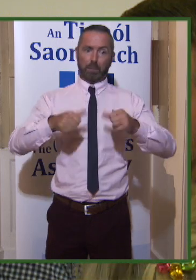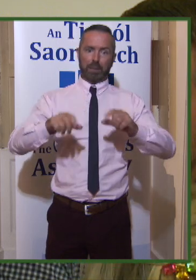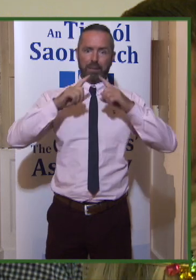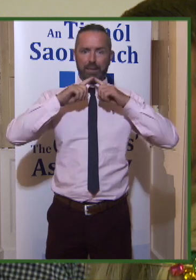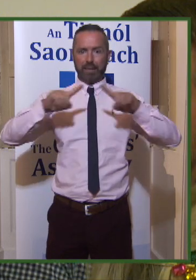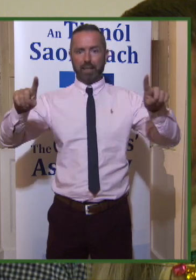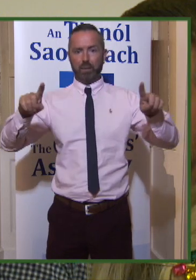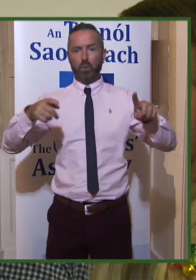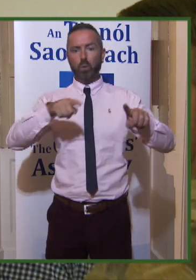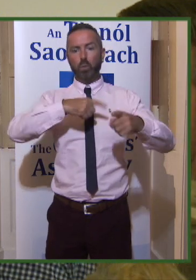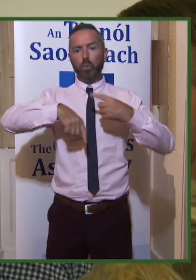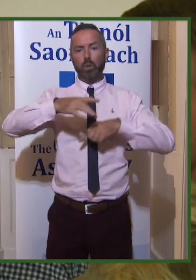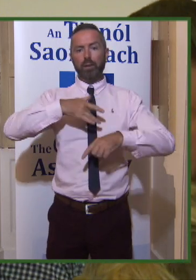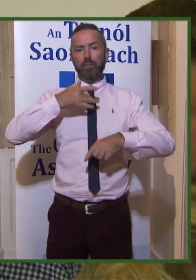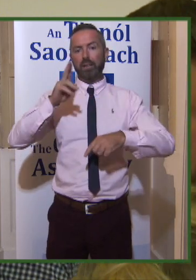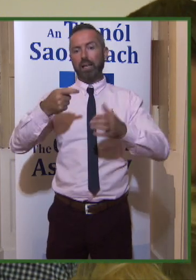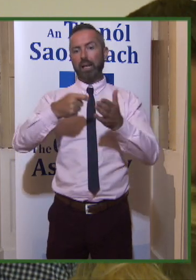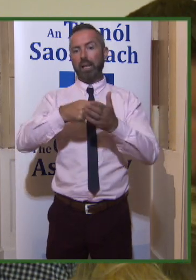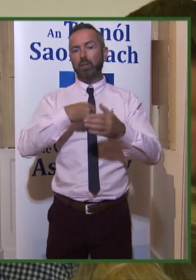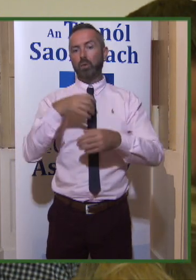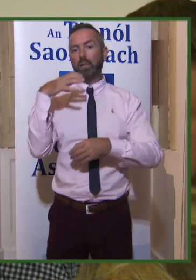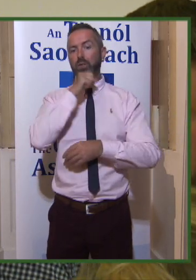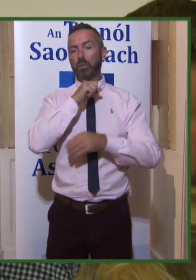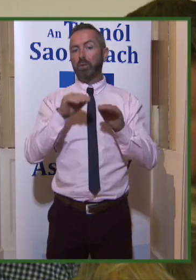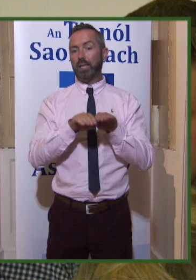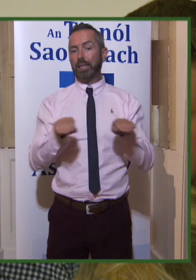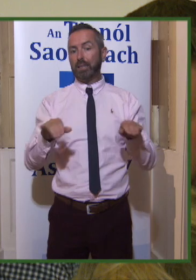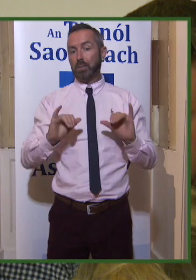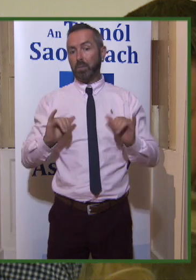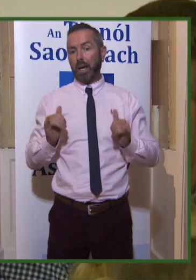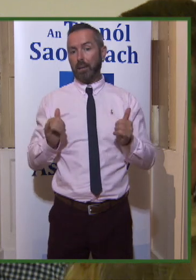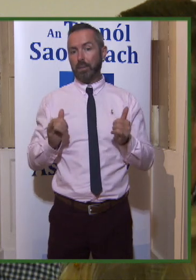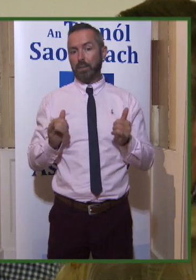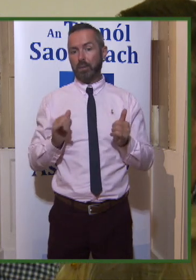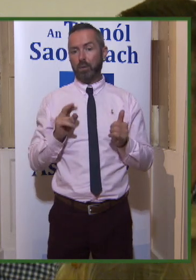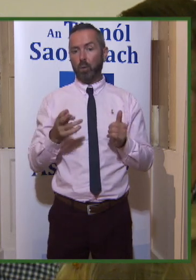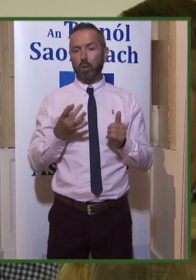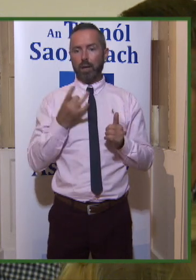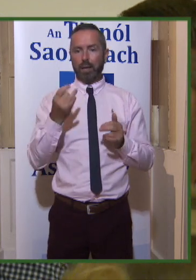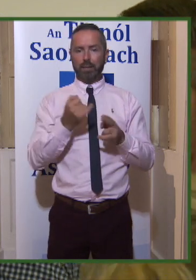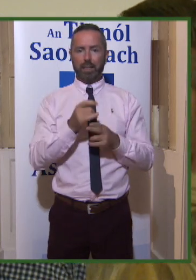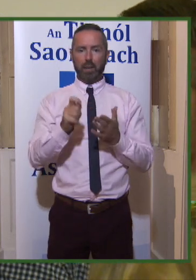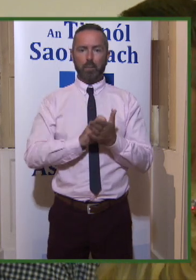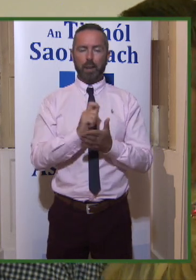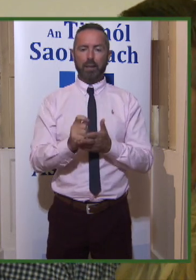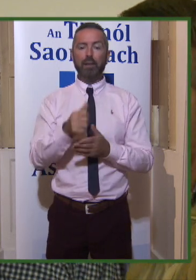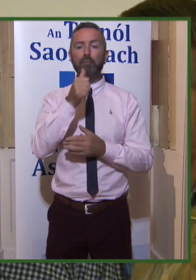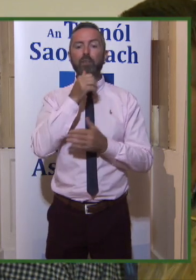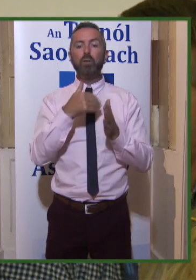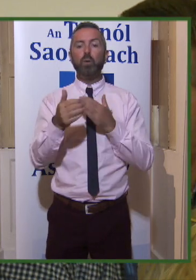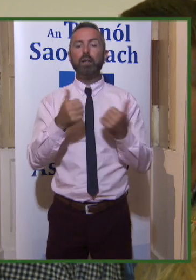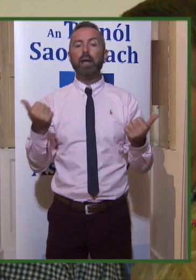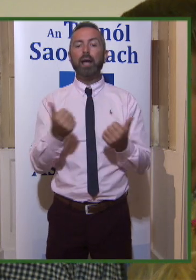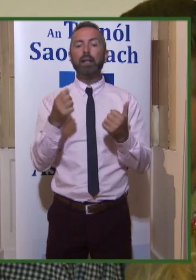that we felt could be added to the assumption list perhaps or otherwise asked in the ballot. The first was that any